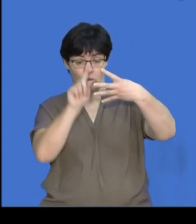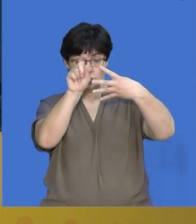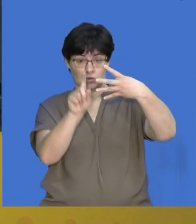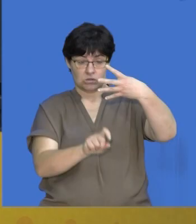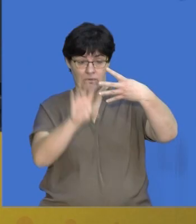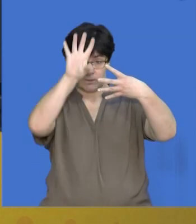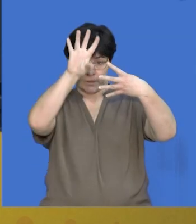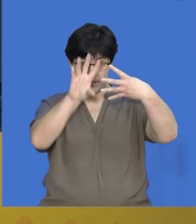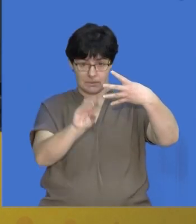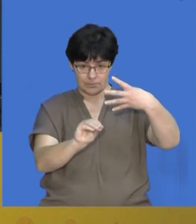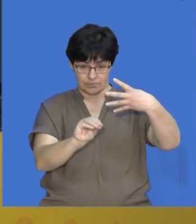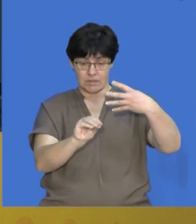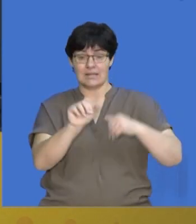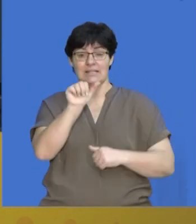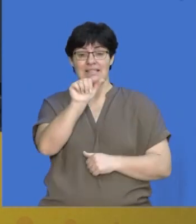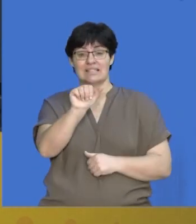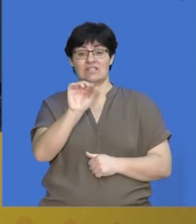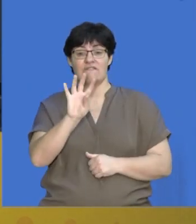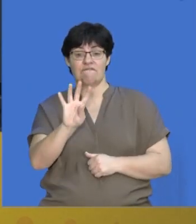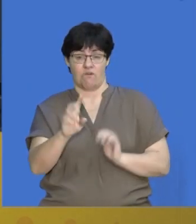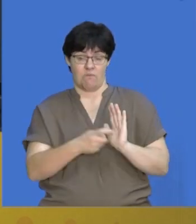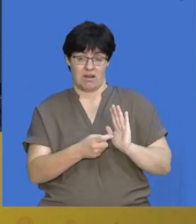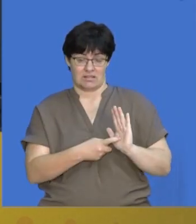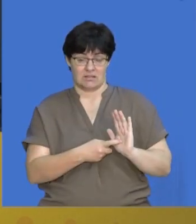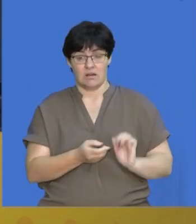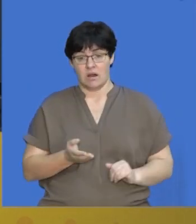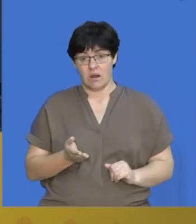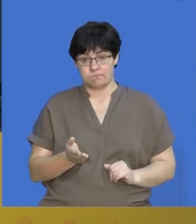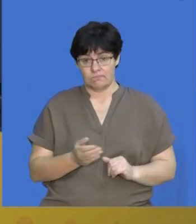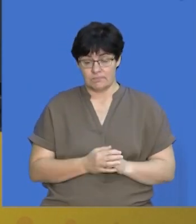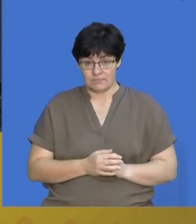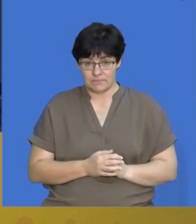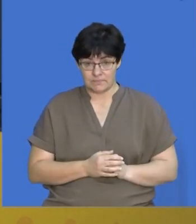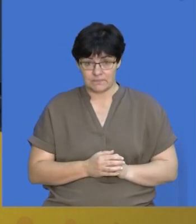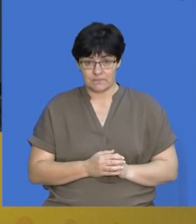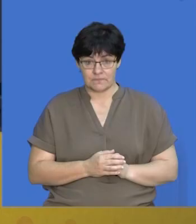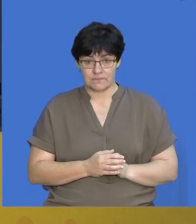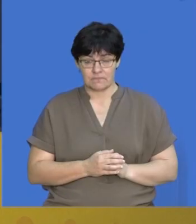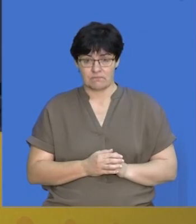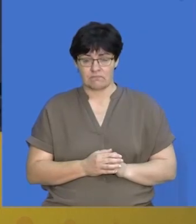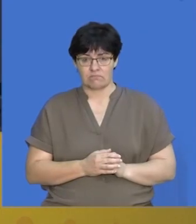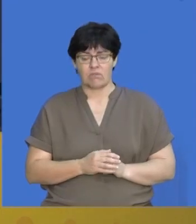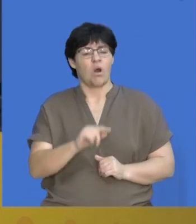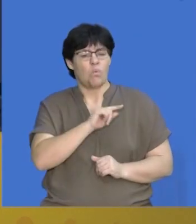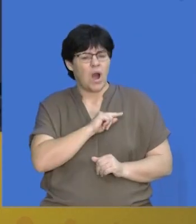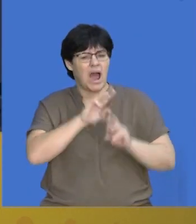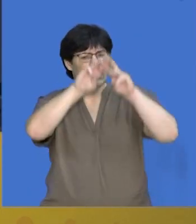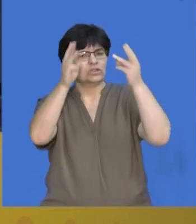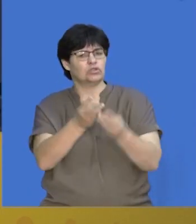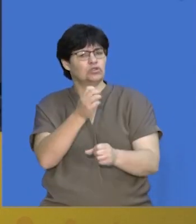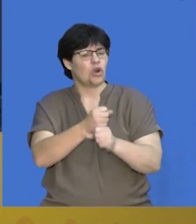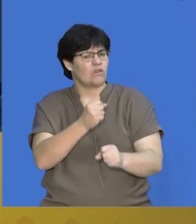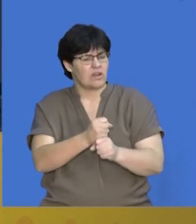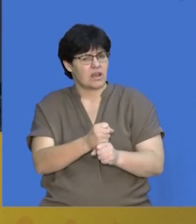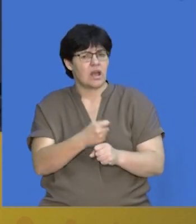of 64 marks are allocated to paragraph questions. Because Geography Paper 1 is